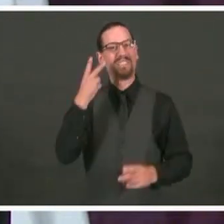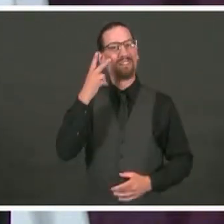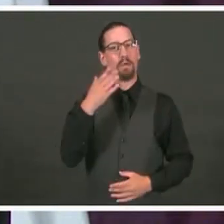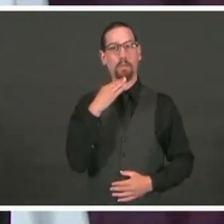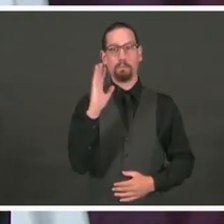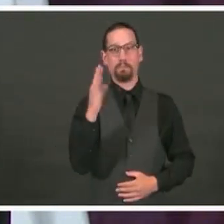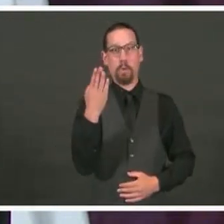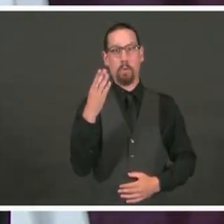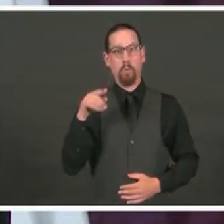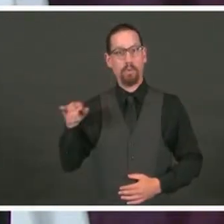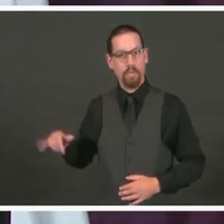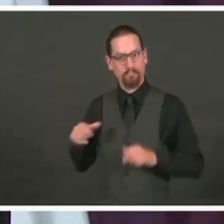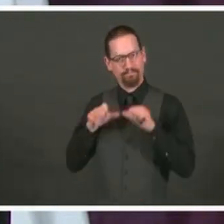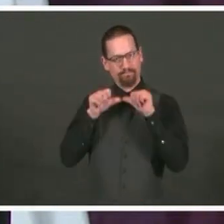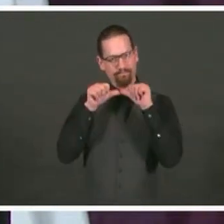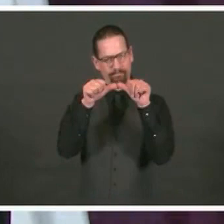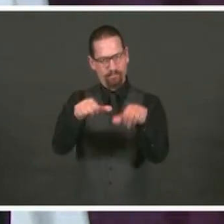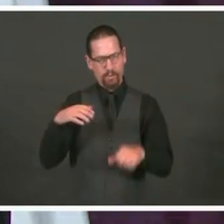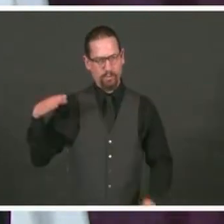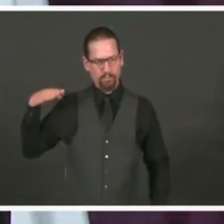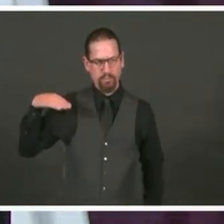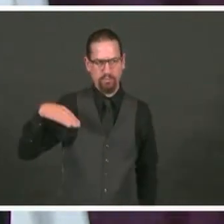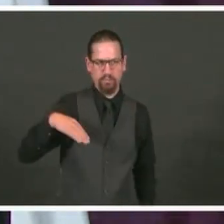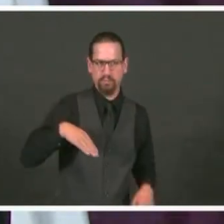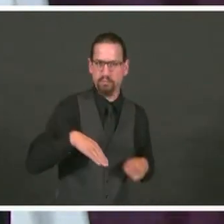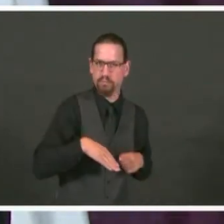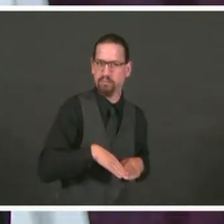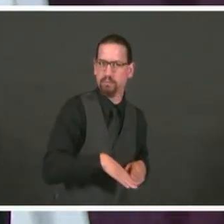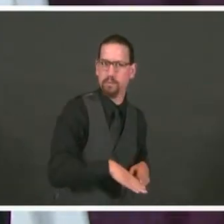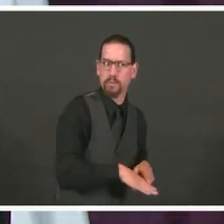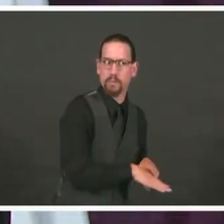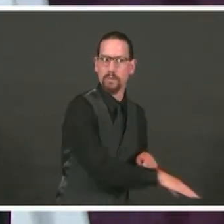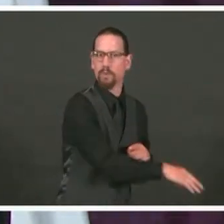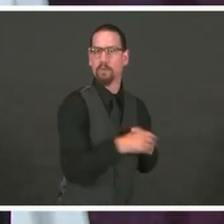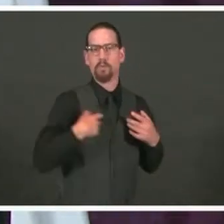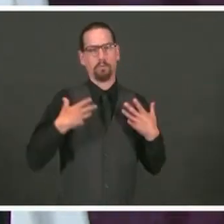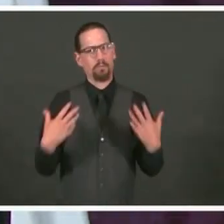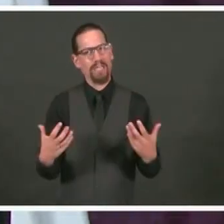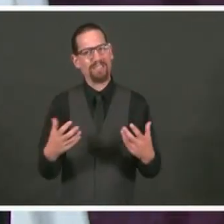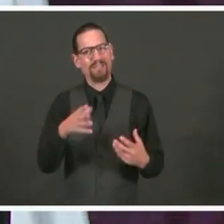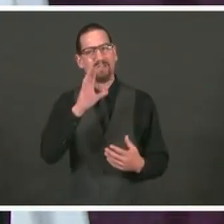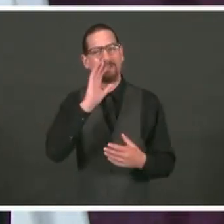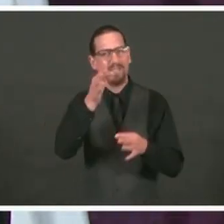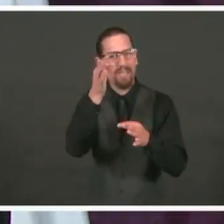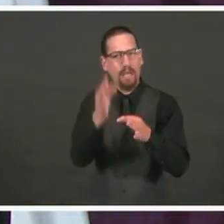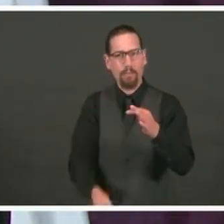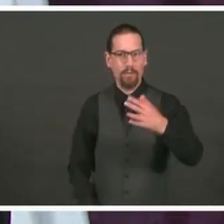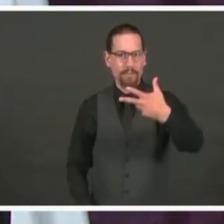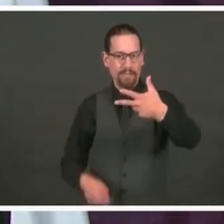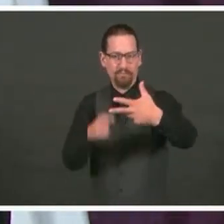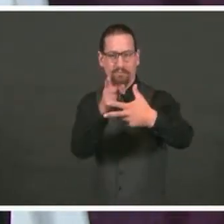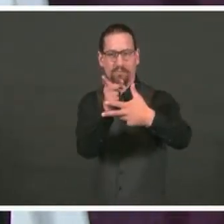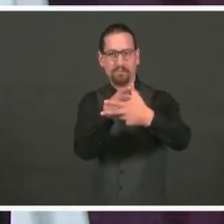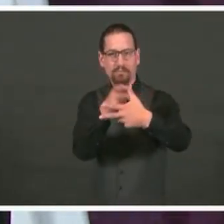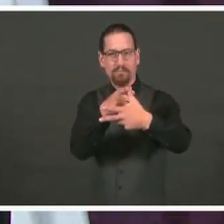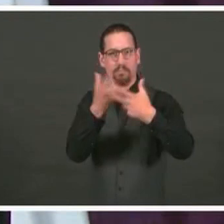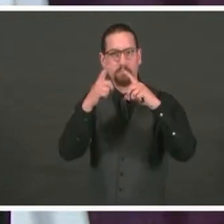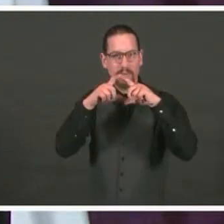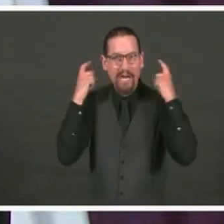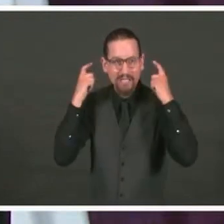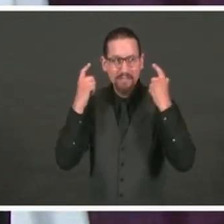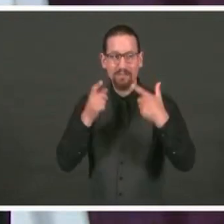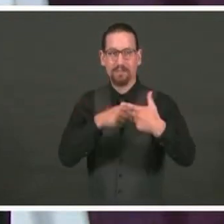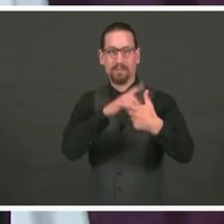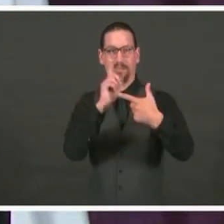the blue line. And by the way, it's simple steps. It's the most maddening thing about